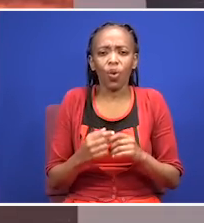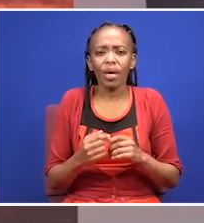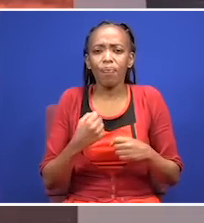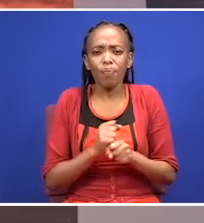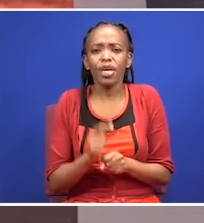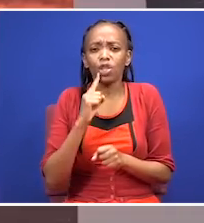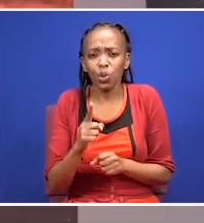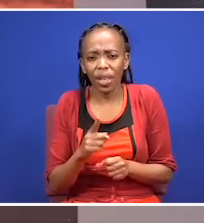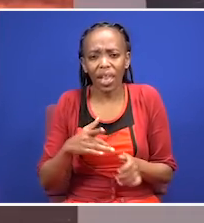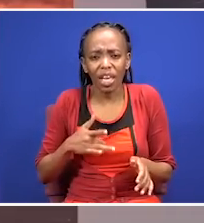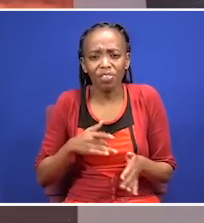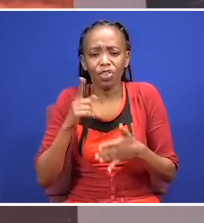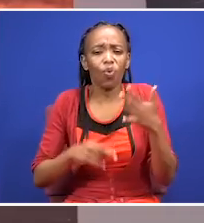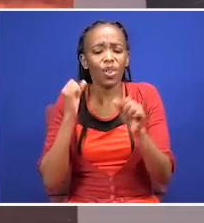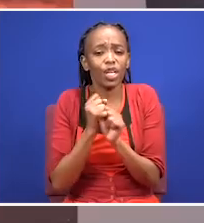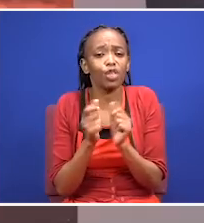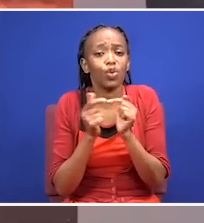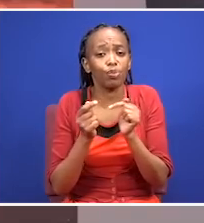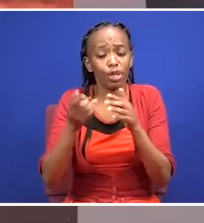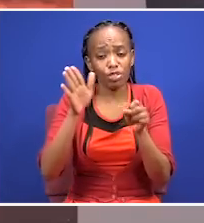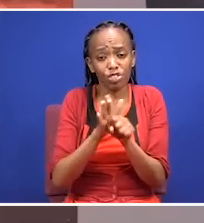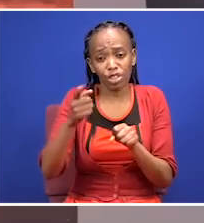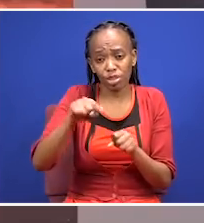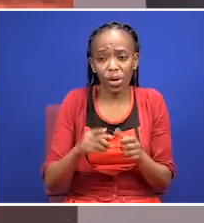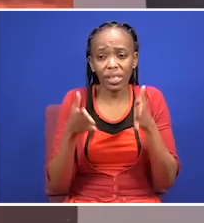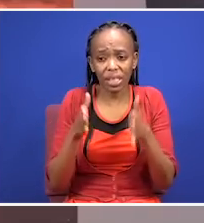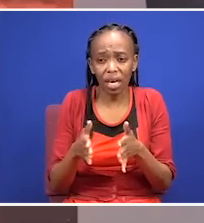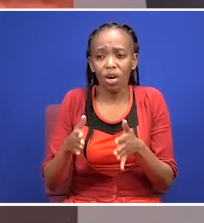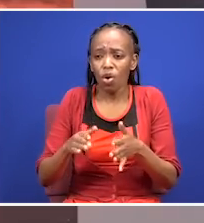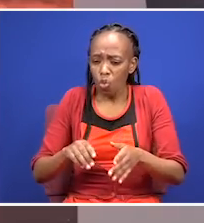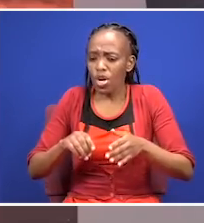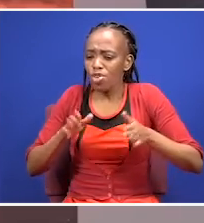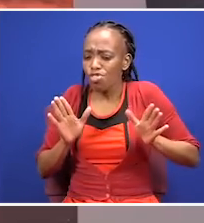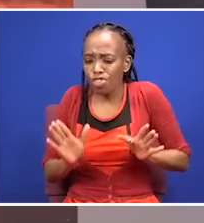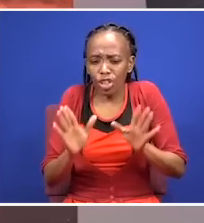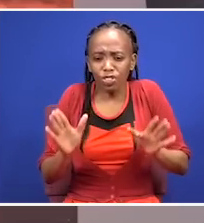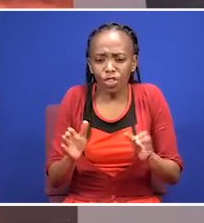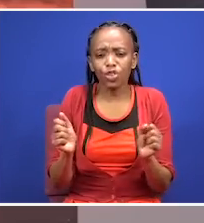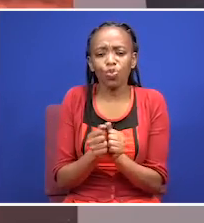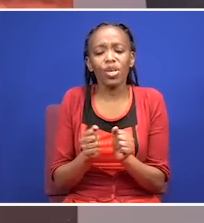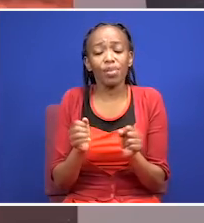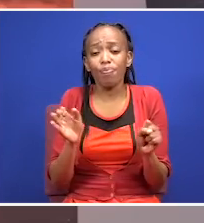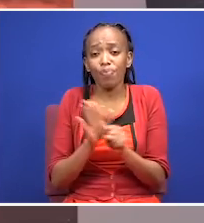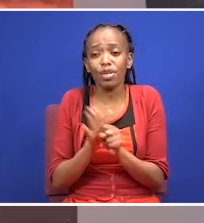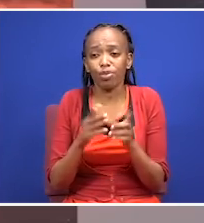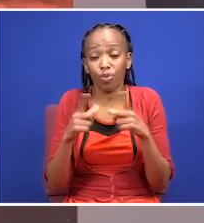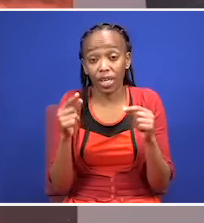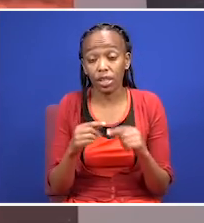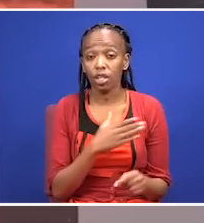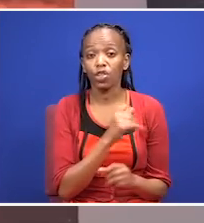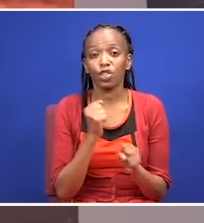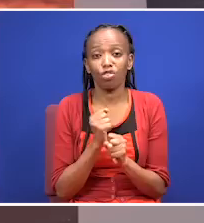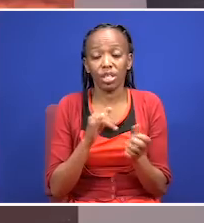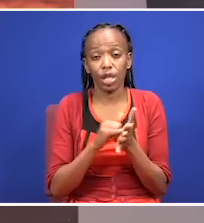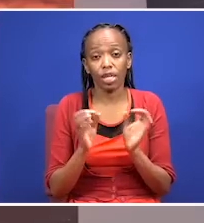feel that what they did was painful to us so we we drive it in with a lot of force he did not do